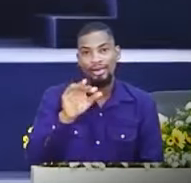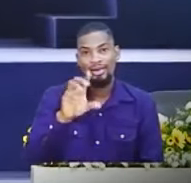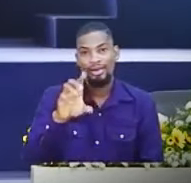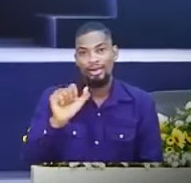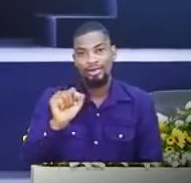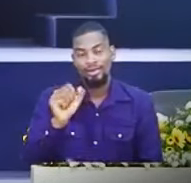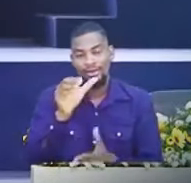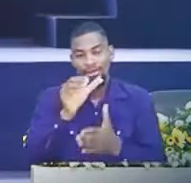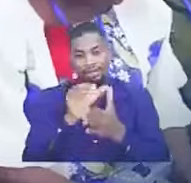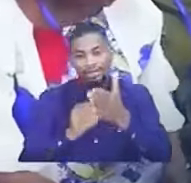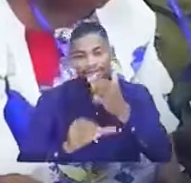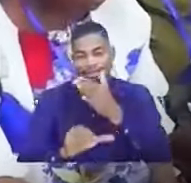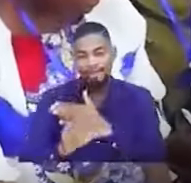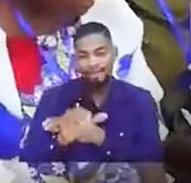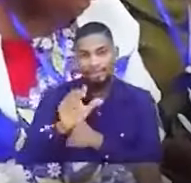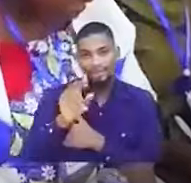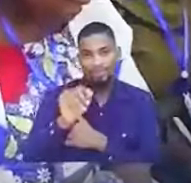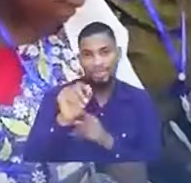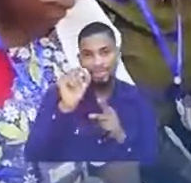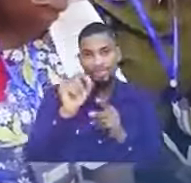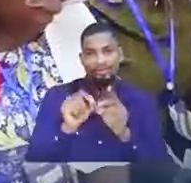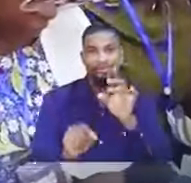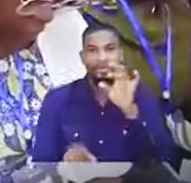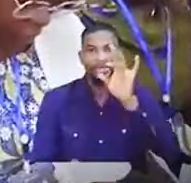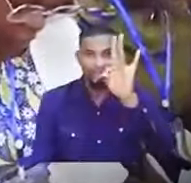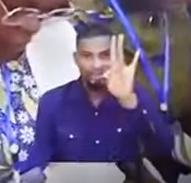7. 2 Chronicles